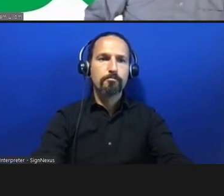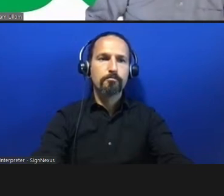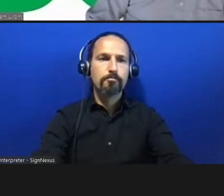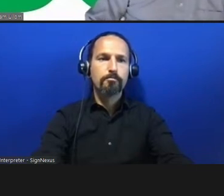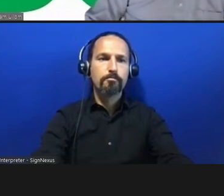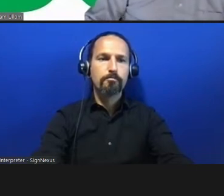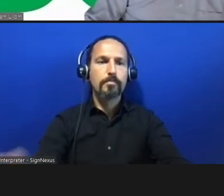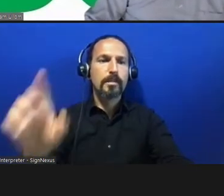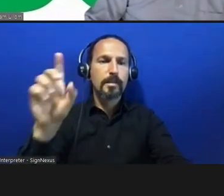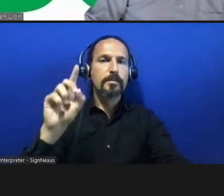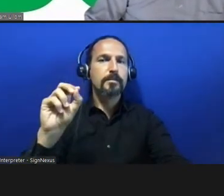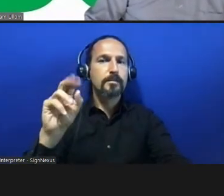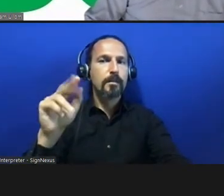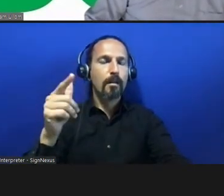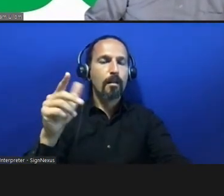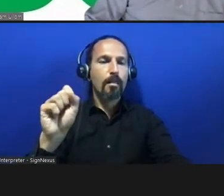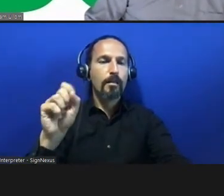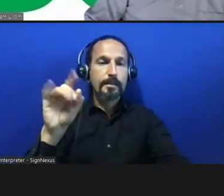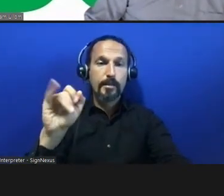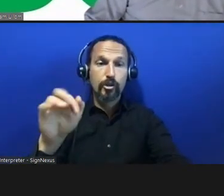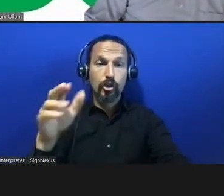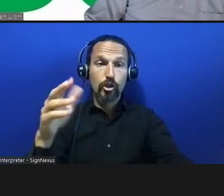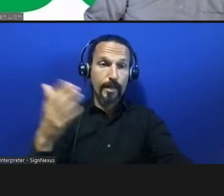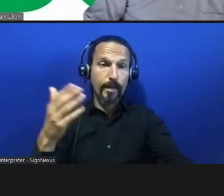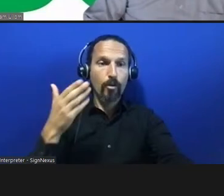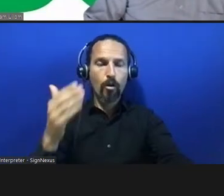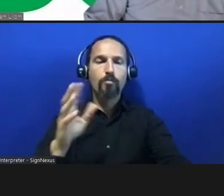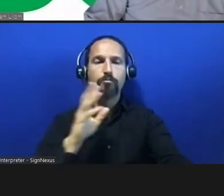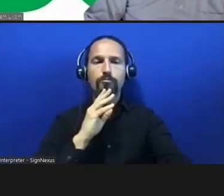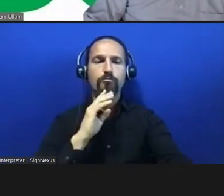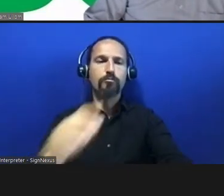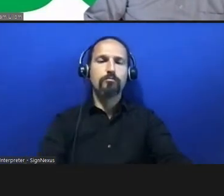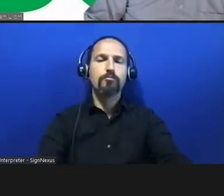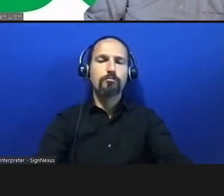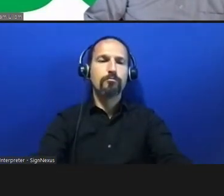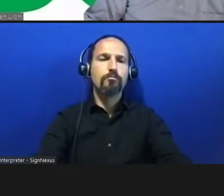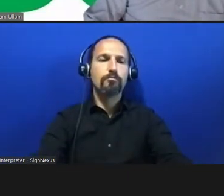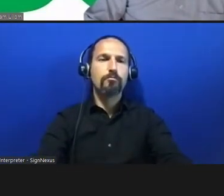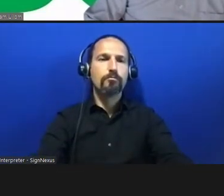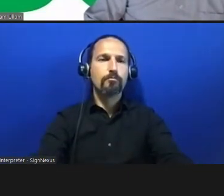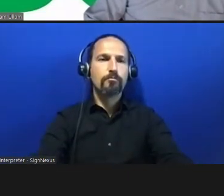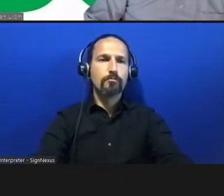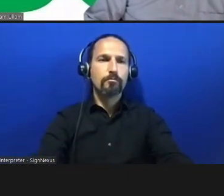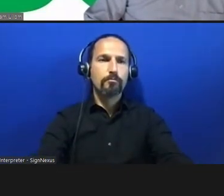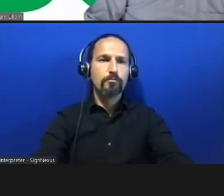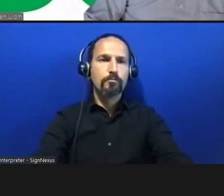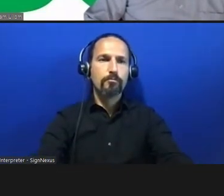Douglas desser if you're present you may unmute yourself and begin your remarks